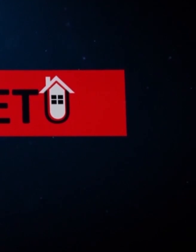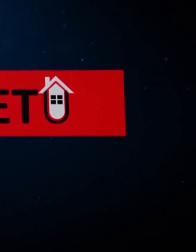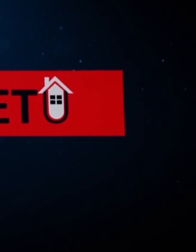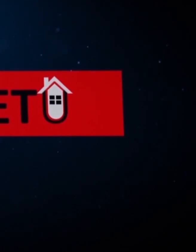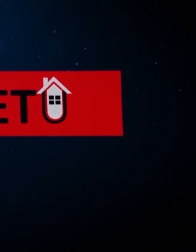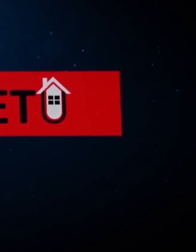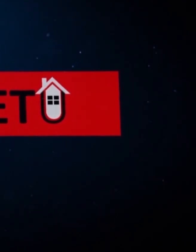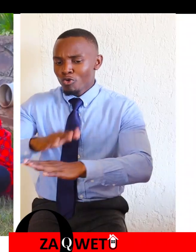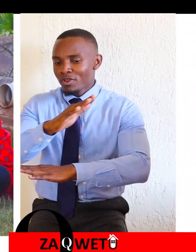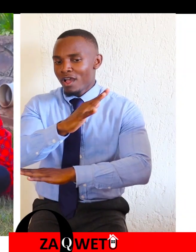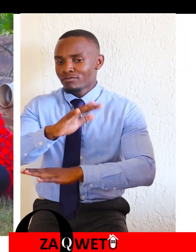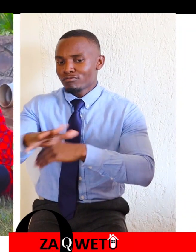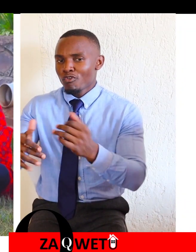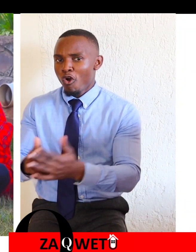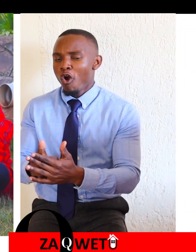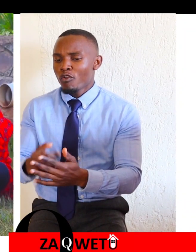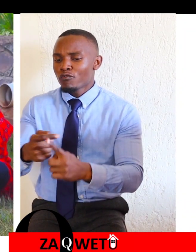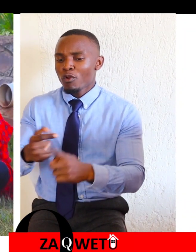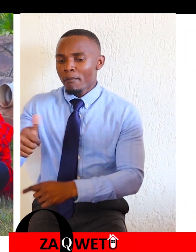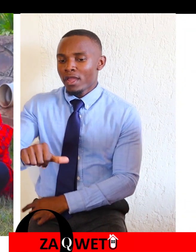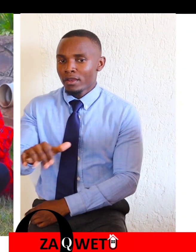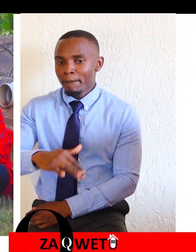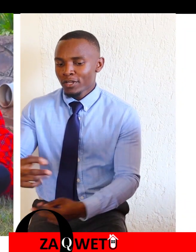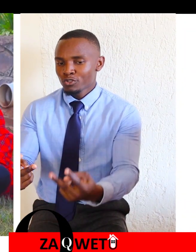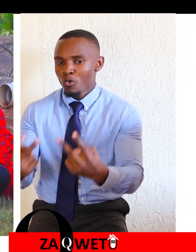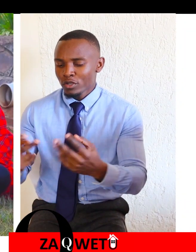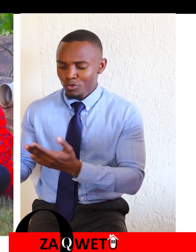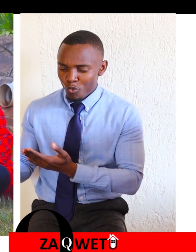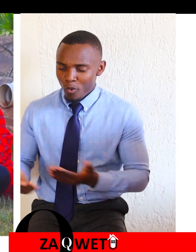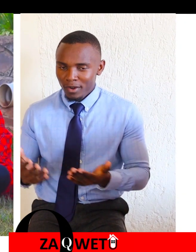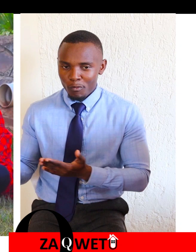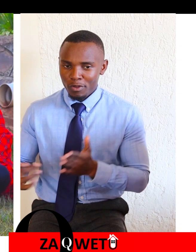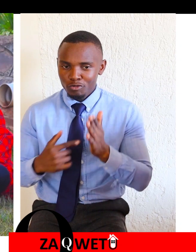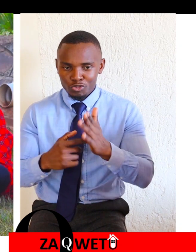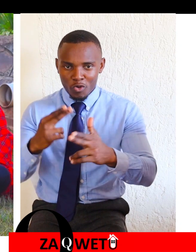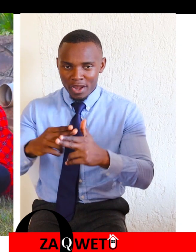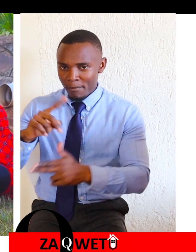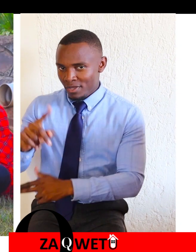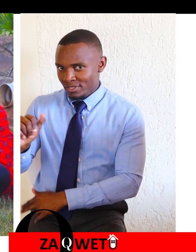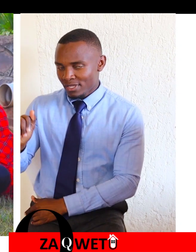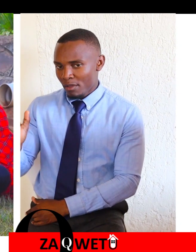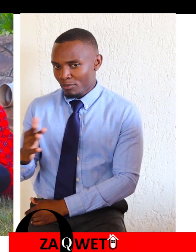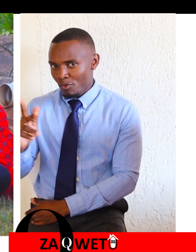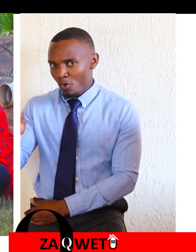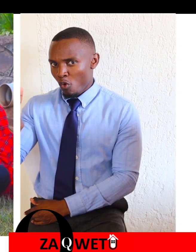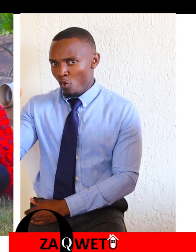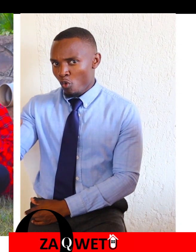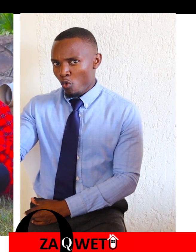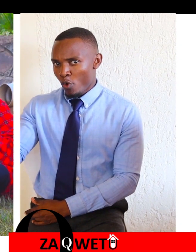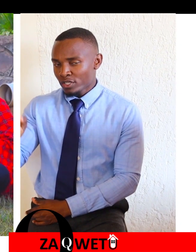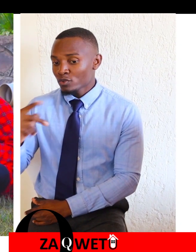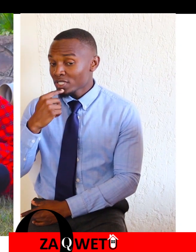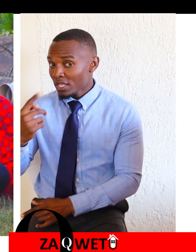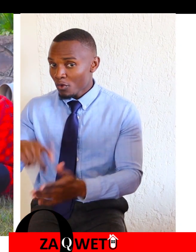This is ZAQUETU. And a very good afternoon to you wherever you're tuned in from. Karibu sana kwa ZAQUETU.